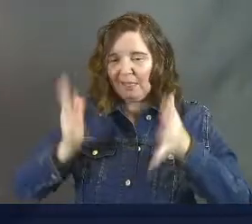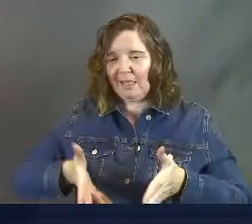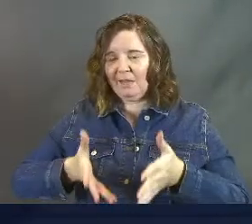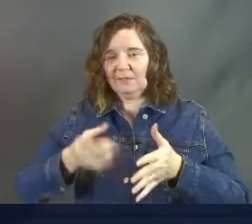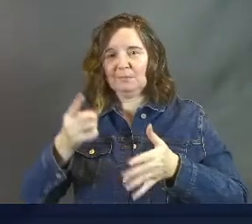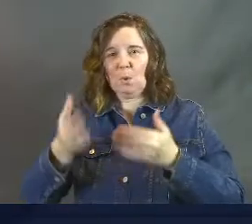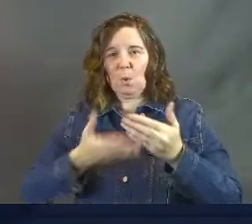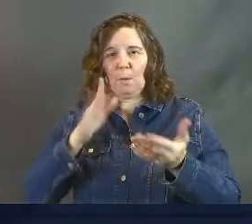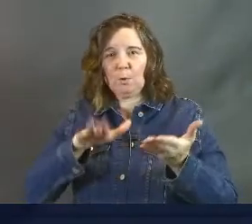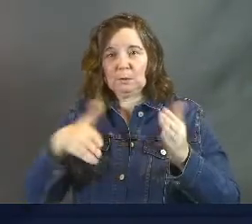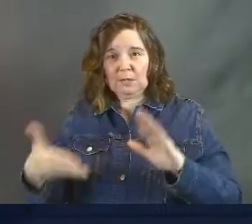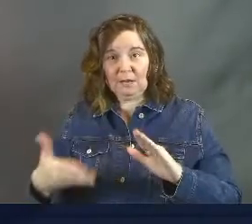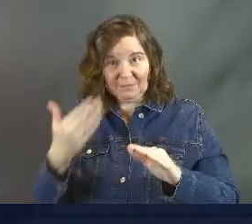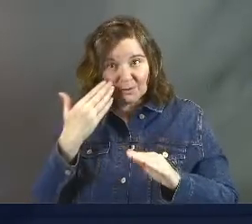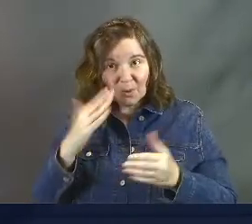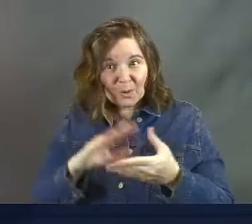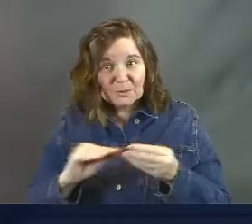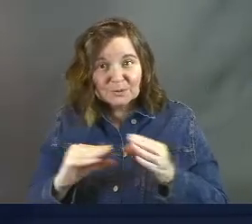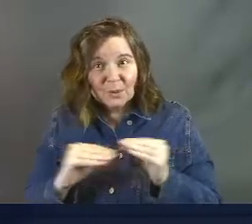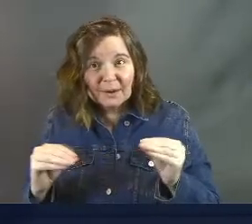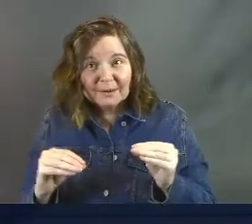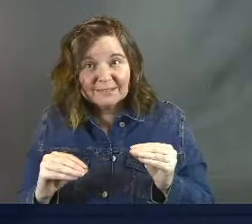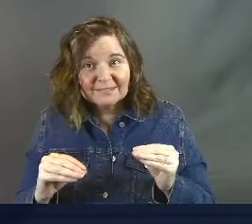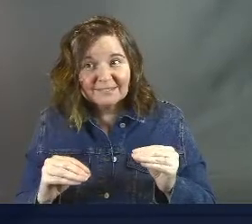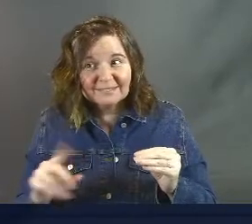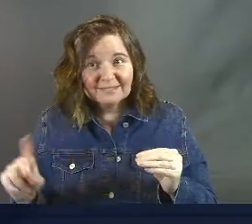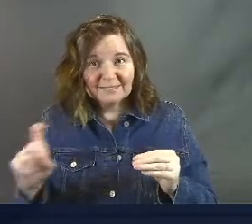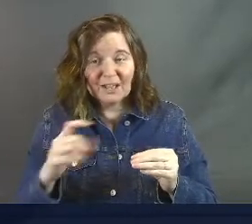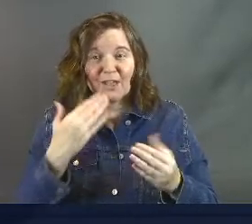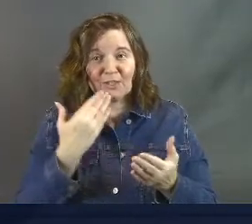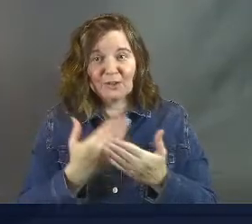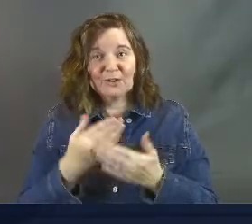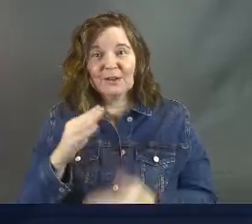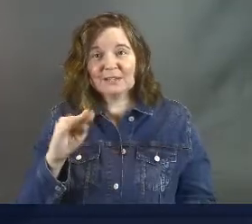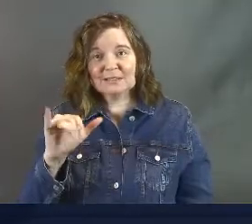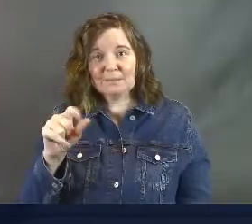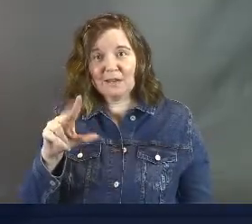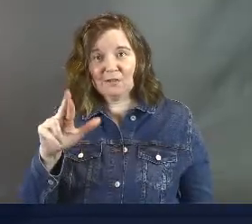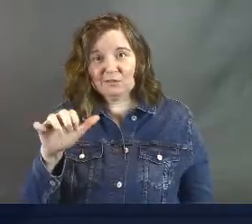the road. Do you know what story we're in right now? The Good Samaritan.